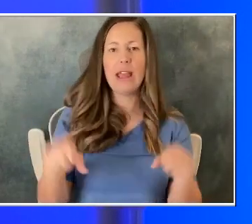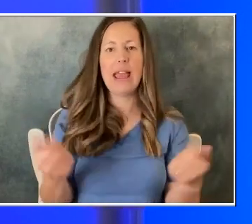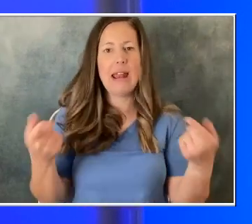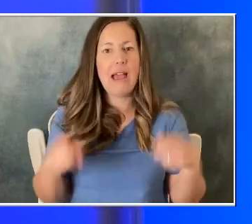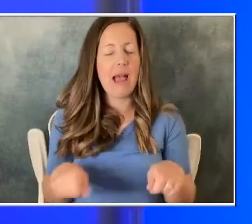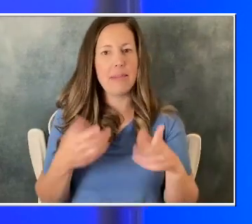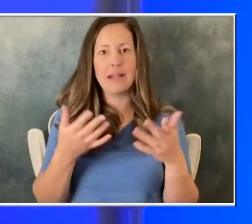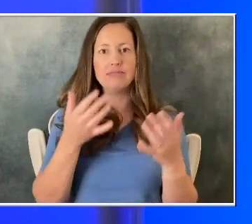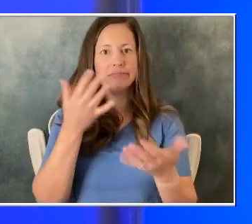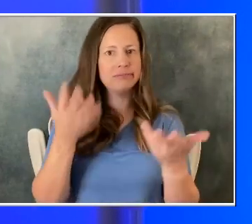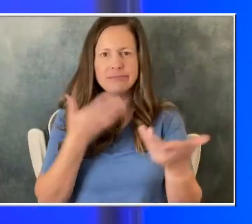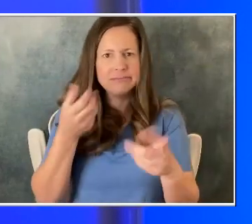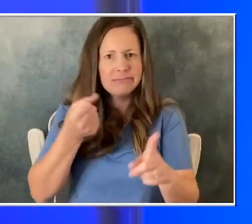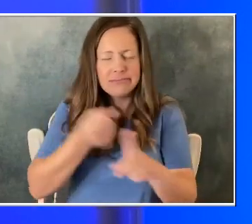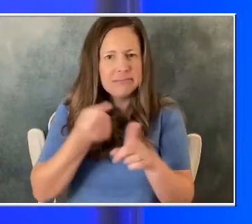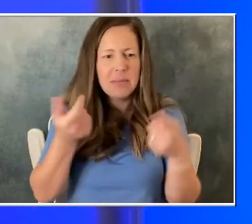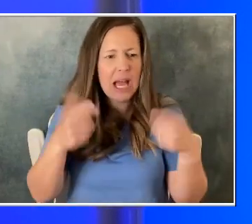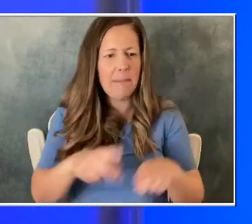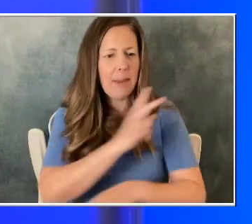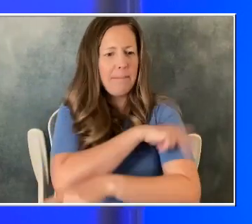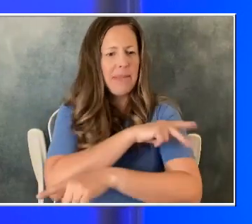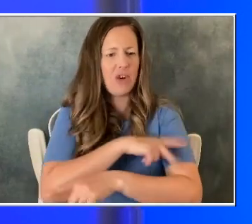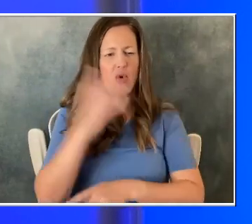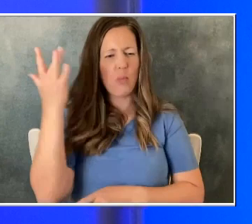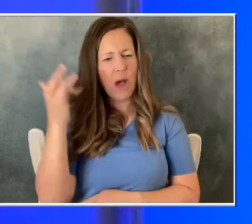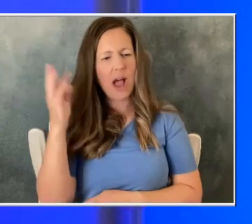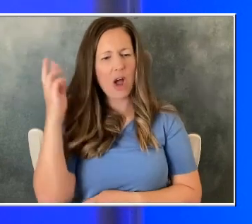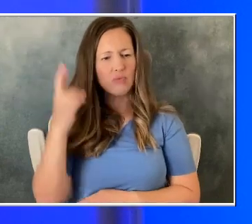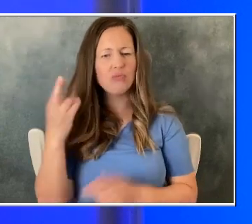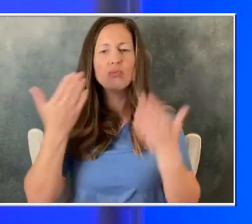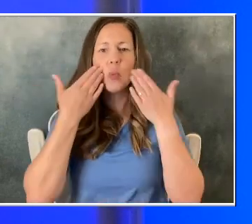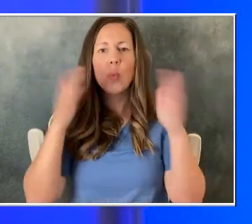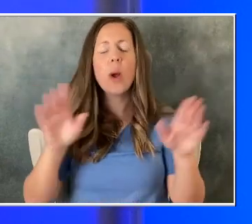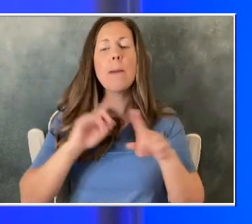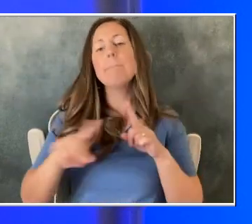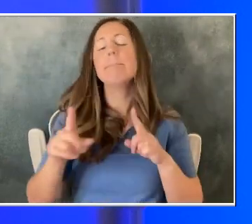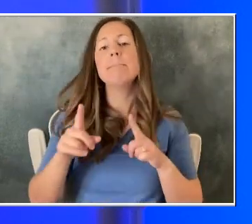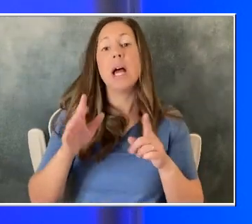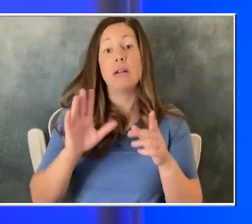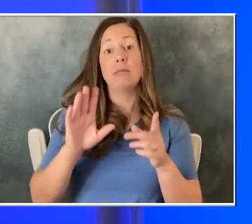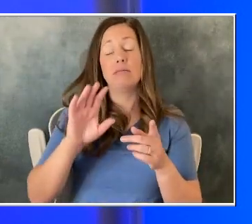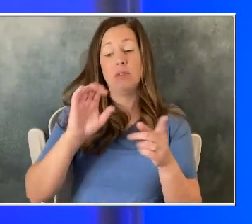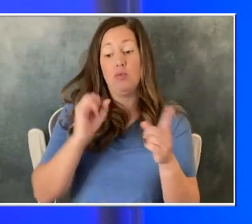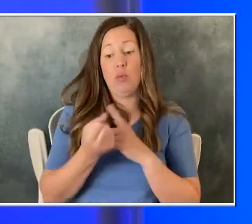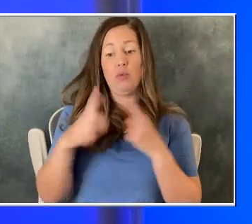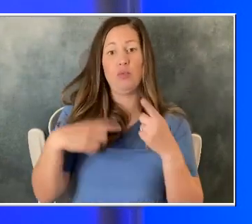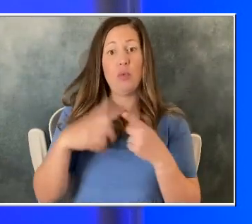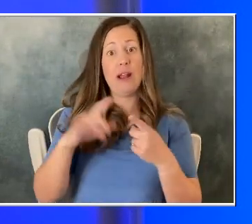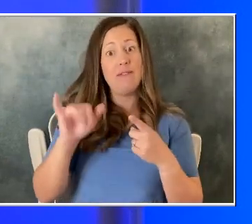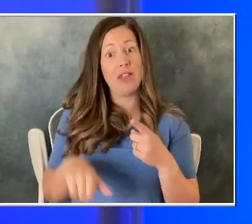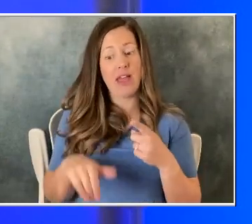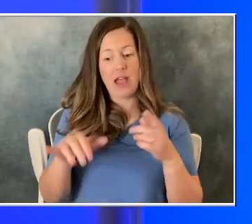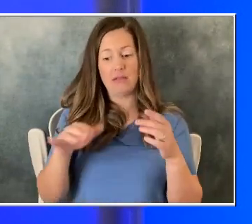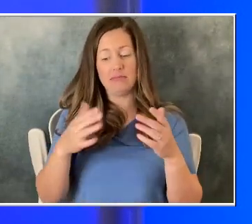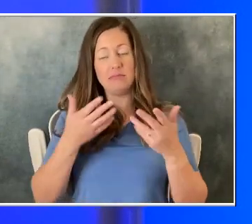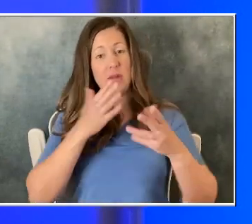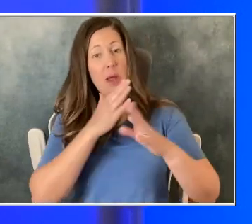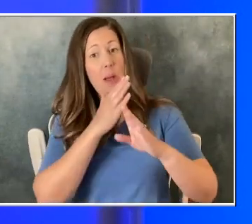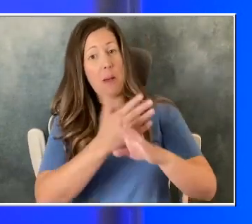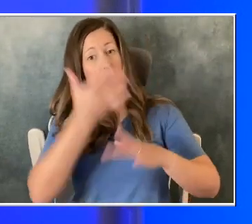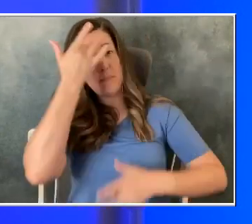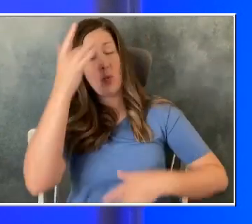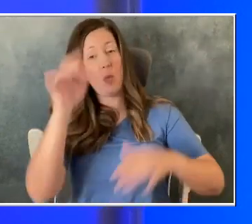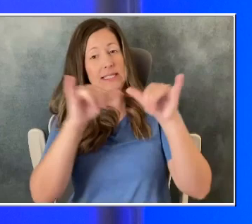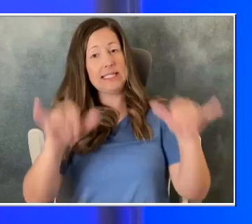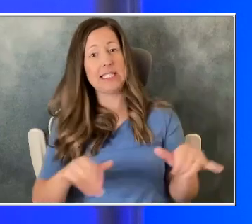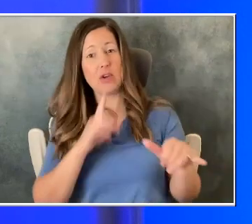know exactly why it happens in those patients, but we do know that in a setting where the immune system is unleashed, or the stop gaps or